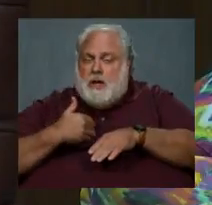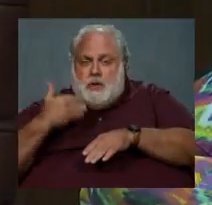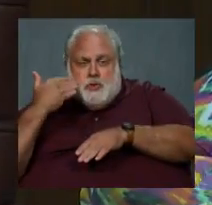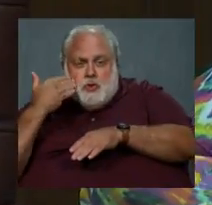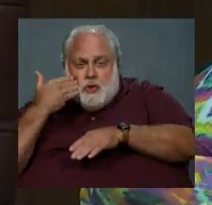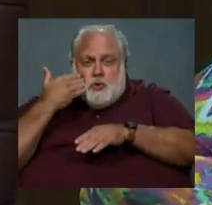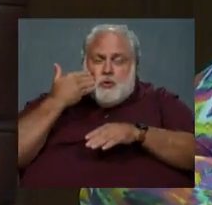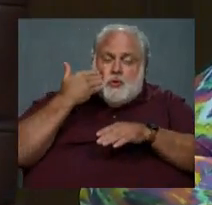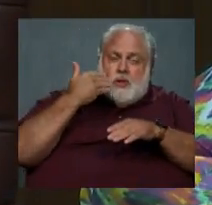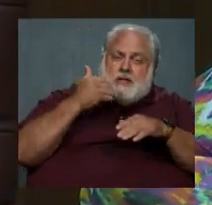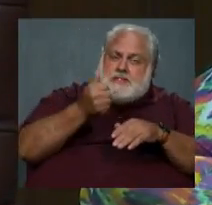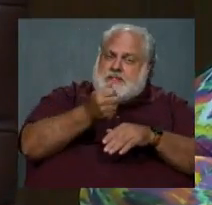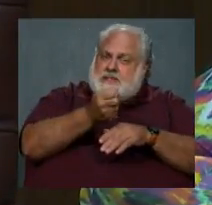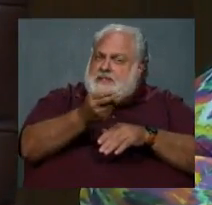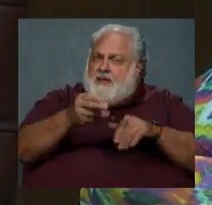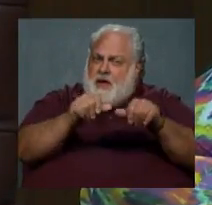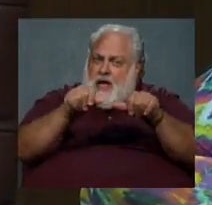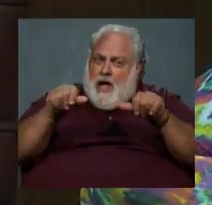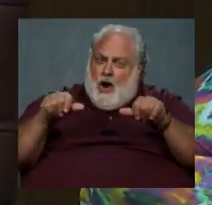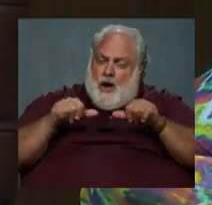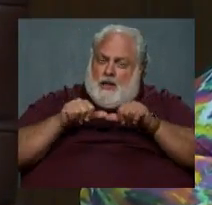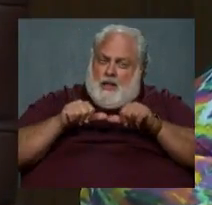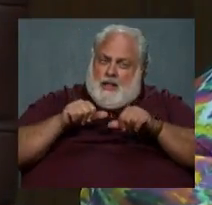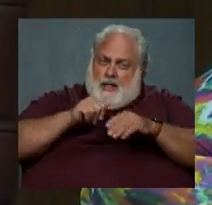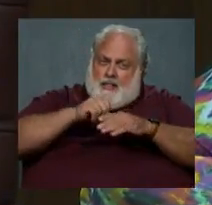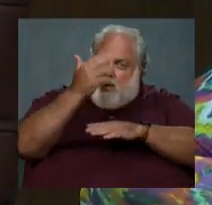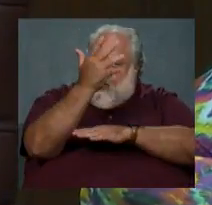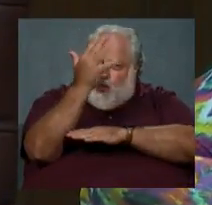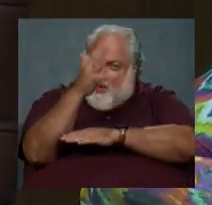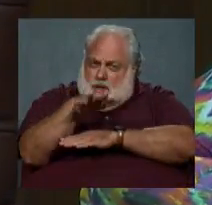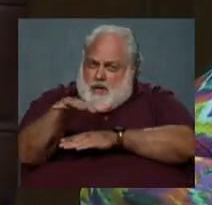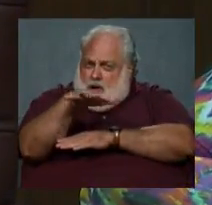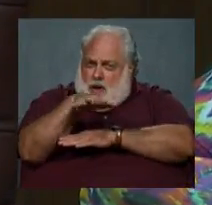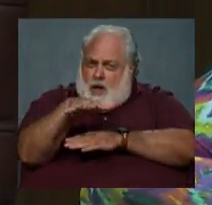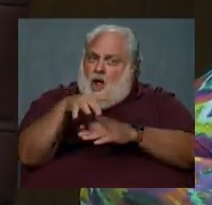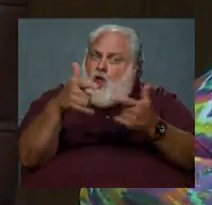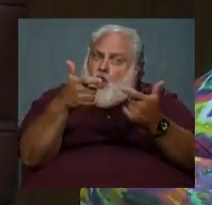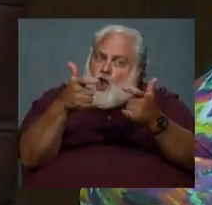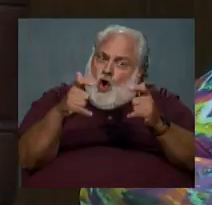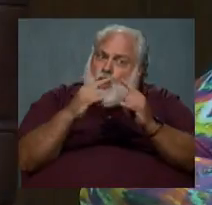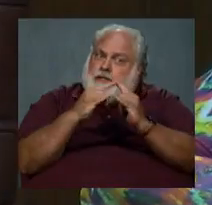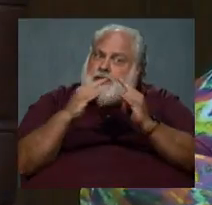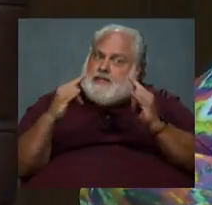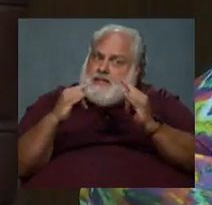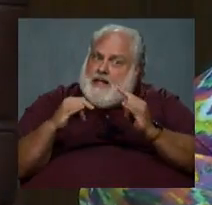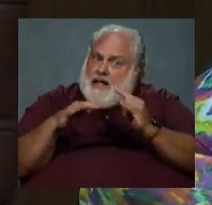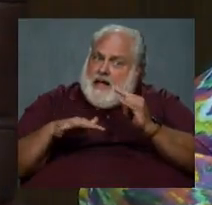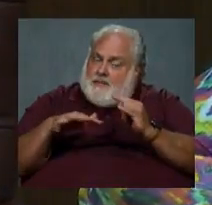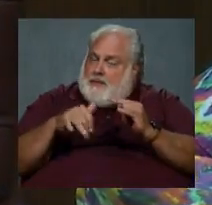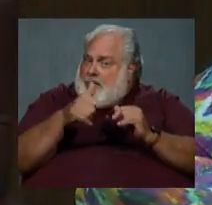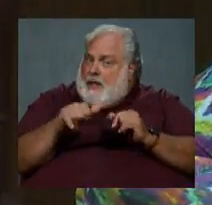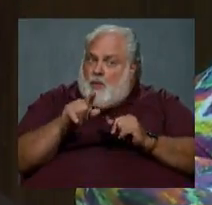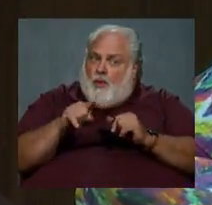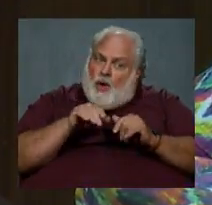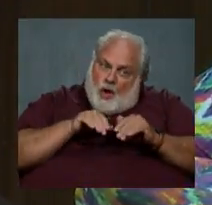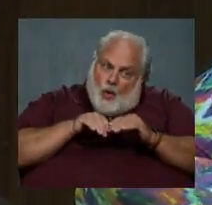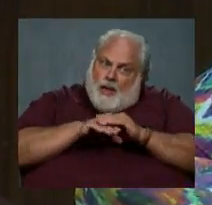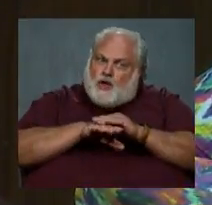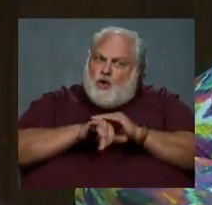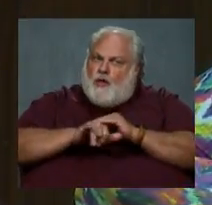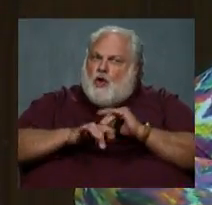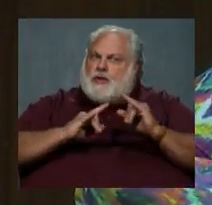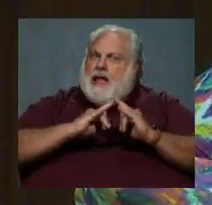large camps, that's from my understanding of, but is there anyone that will be going out to